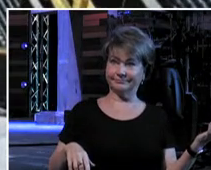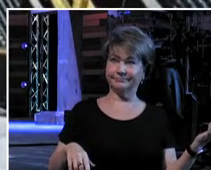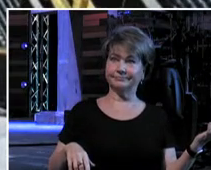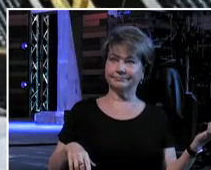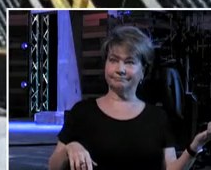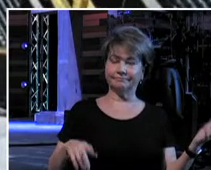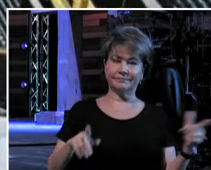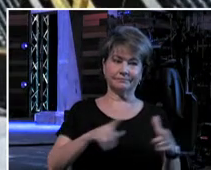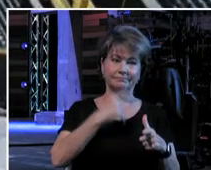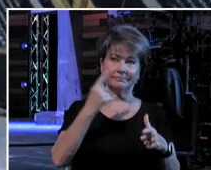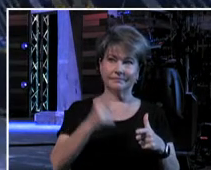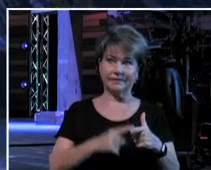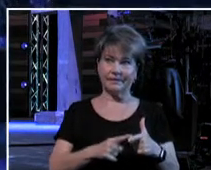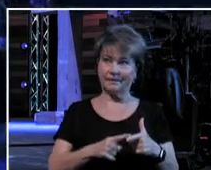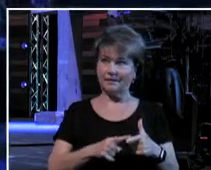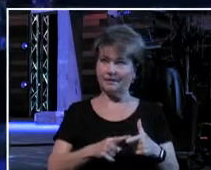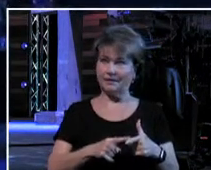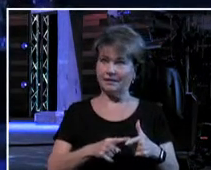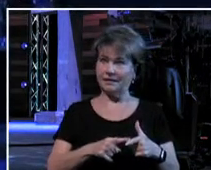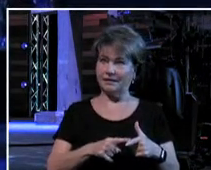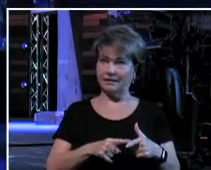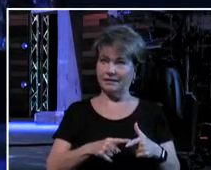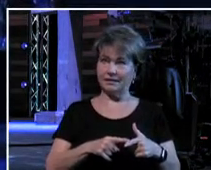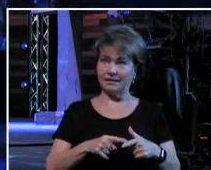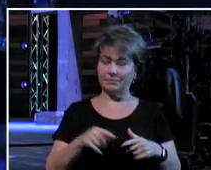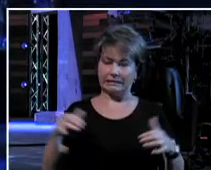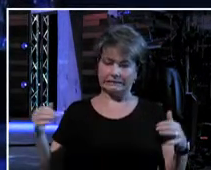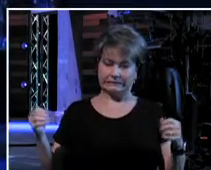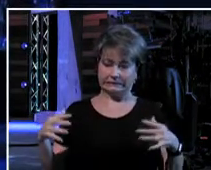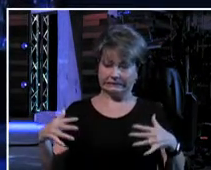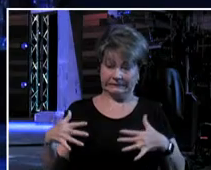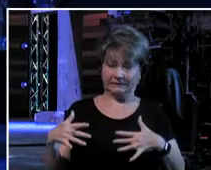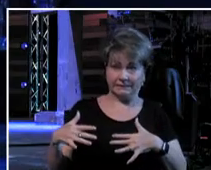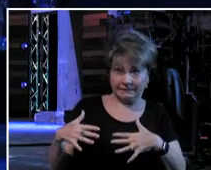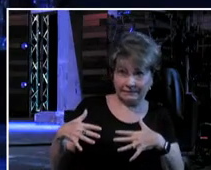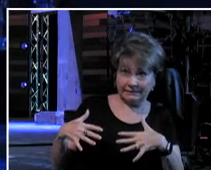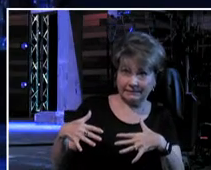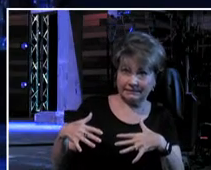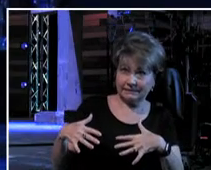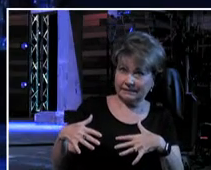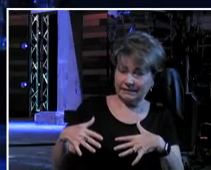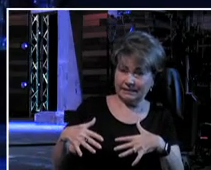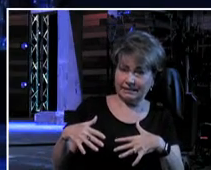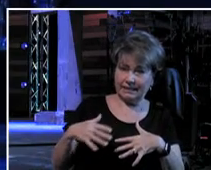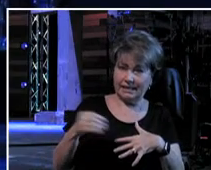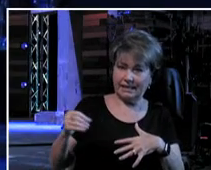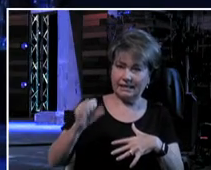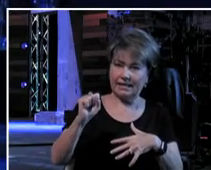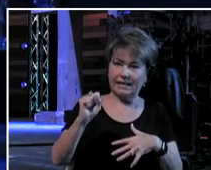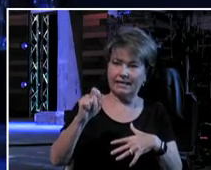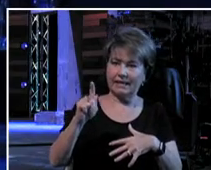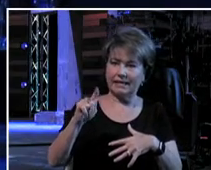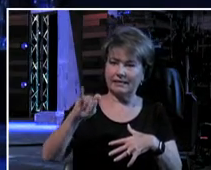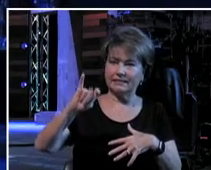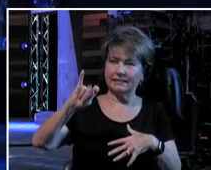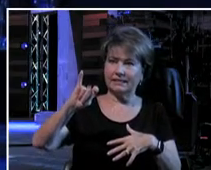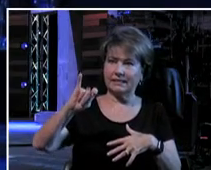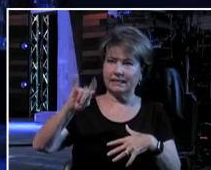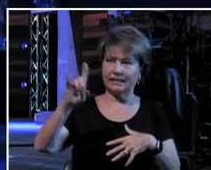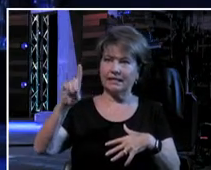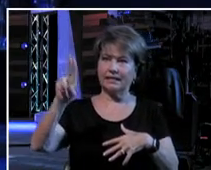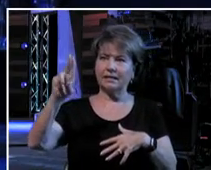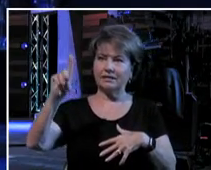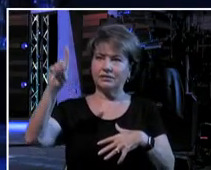And so I get to the end, and I'm all nervous. I'm kind of shaking. And then this dude, a ski dude, comes up behind me and goes,